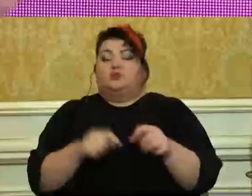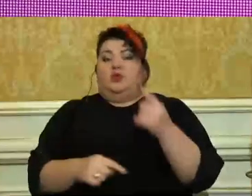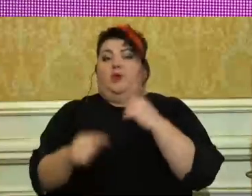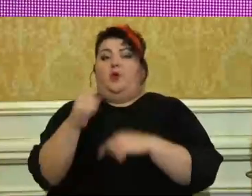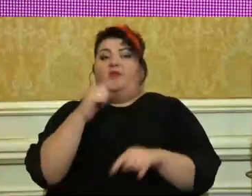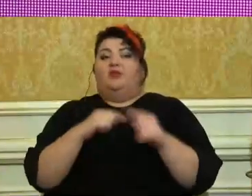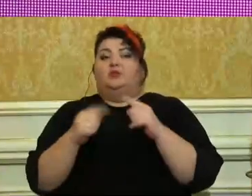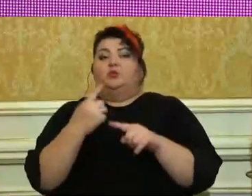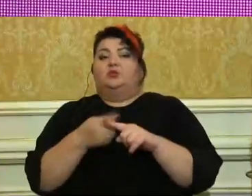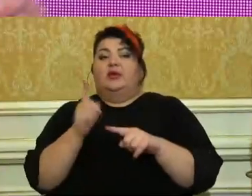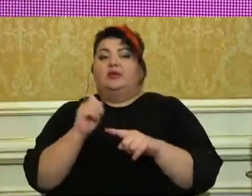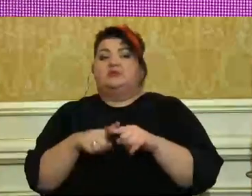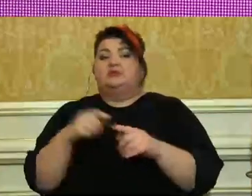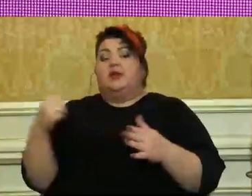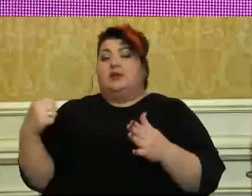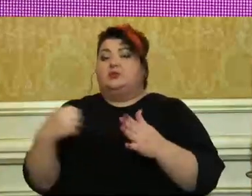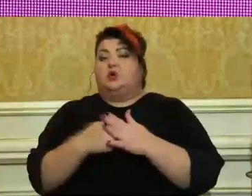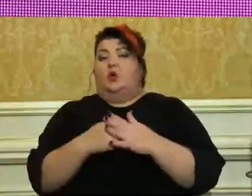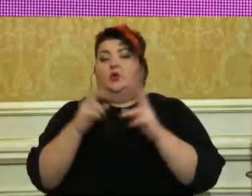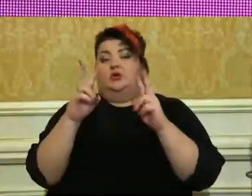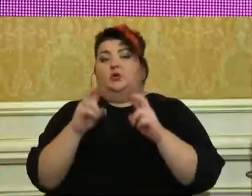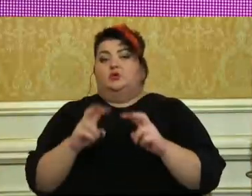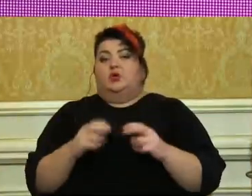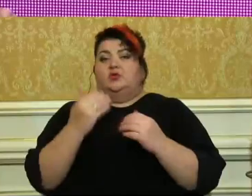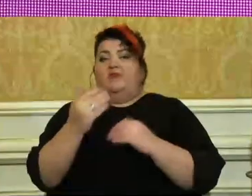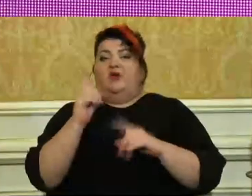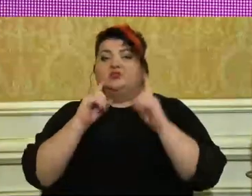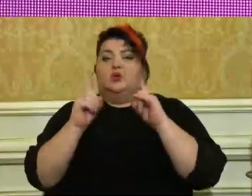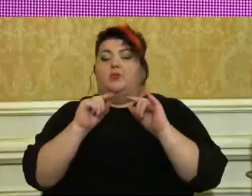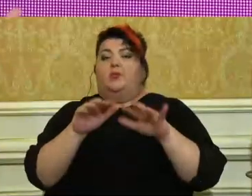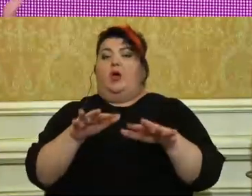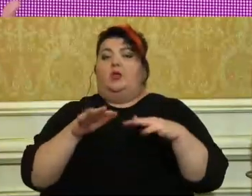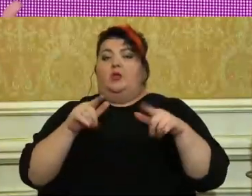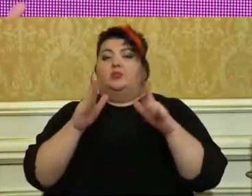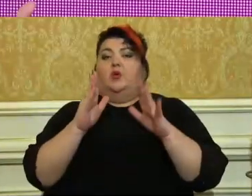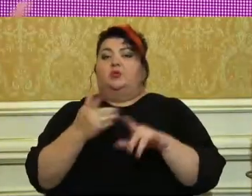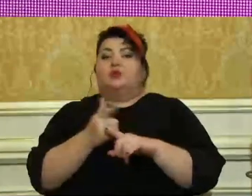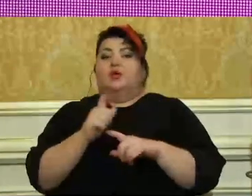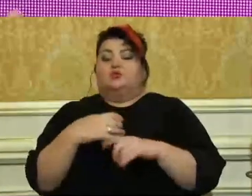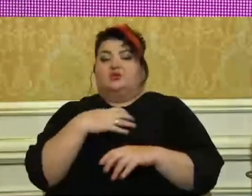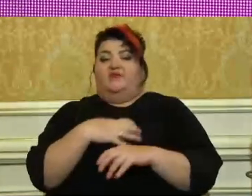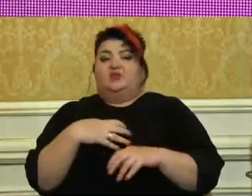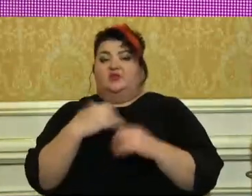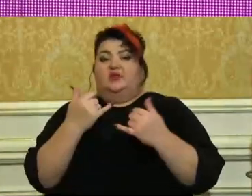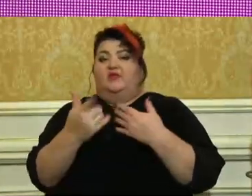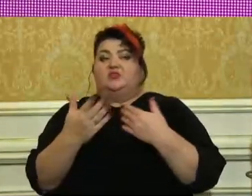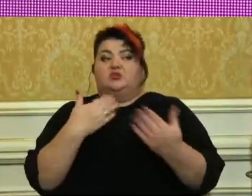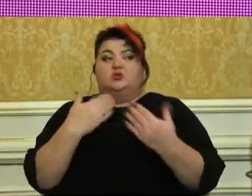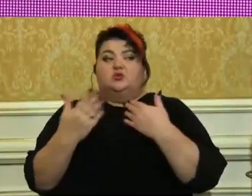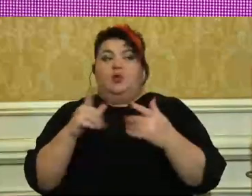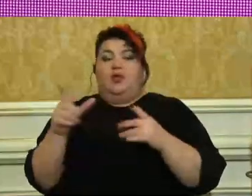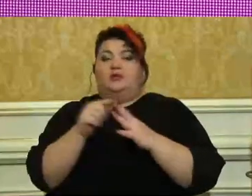of this mandate. It is also important in the relation with the European Union. It is part of our partnership and our